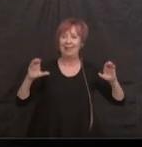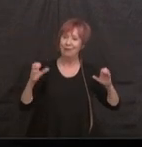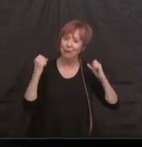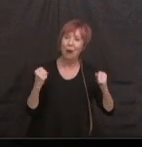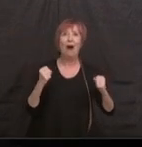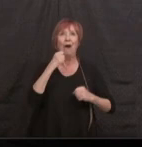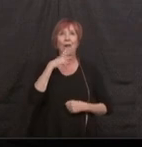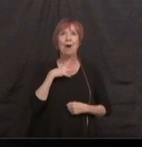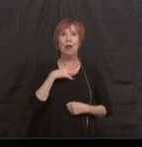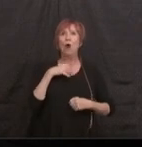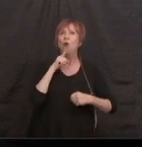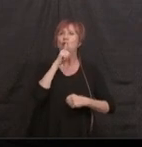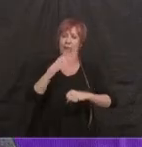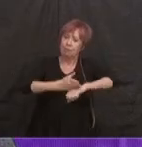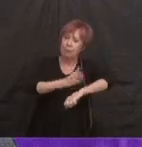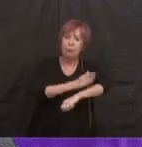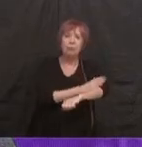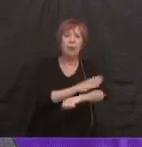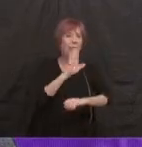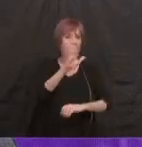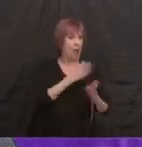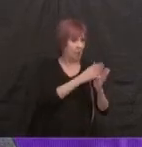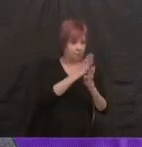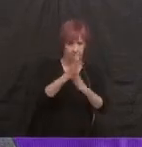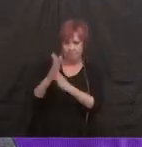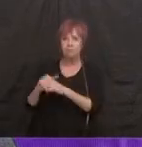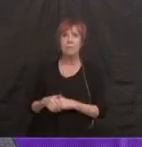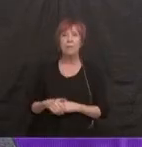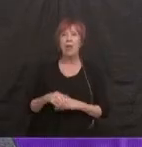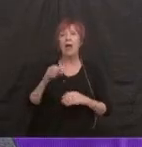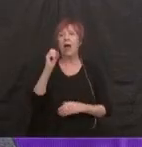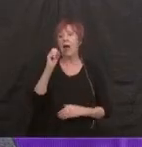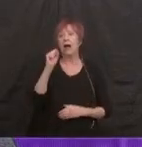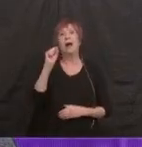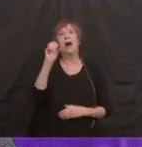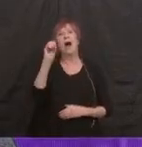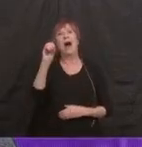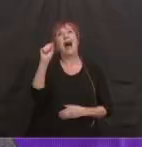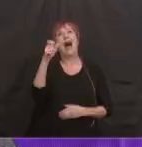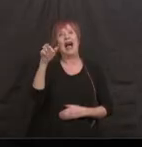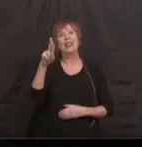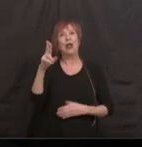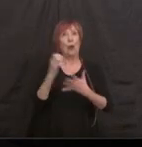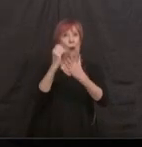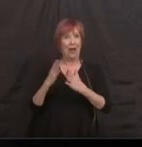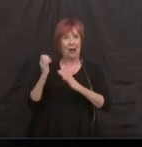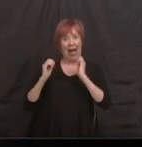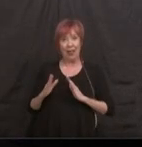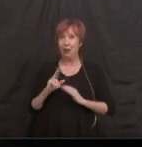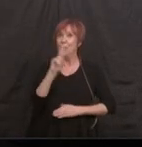a tremendous difference in their respective fields. Oscar winner and actor, and United Nations